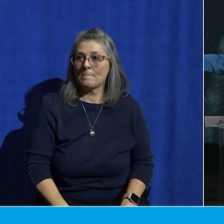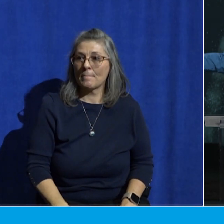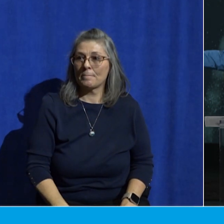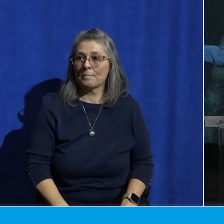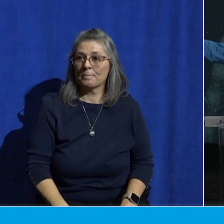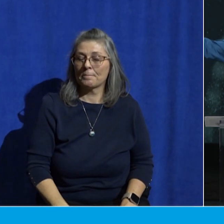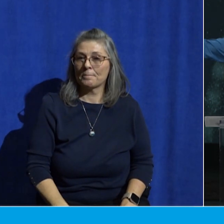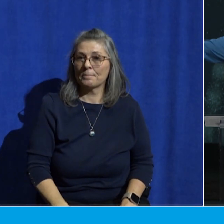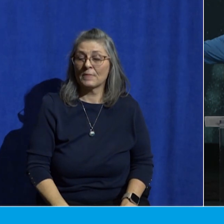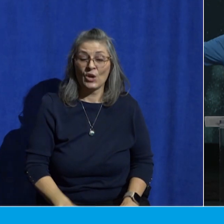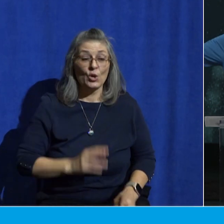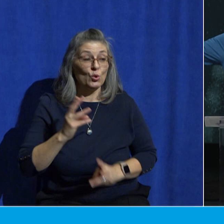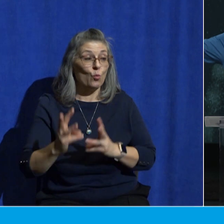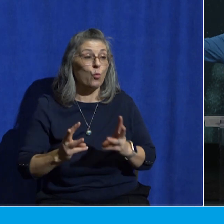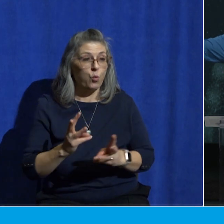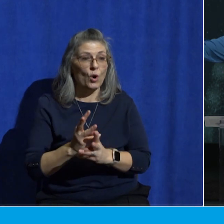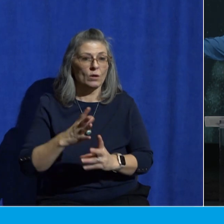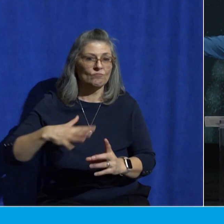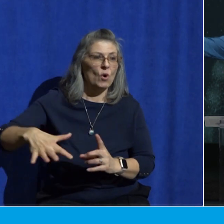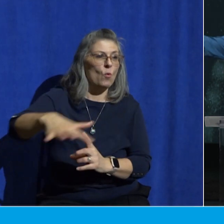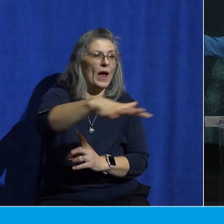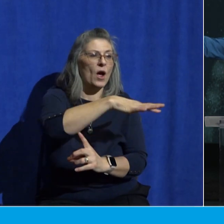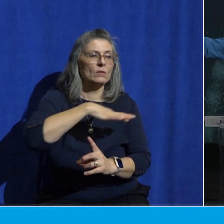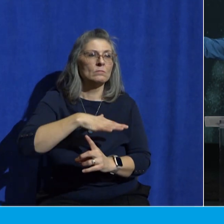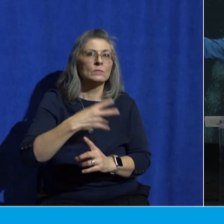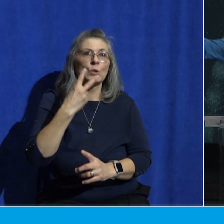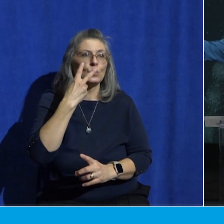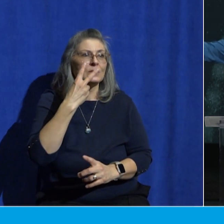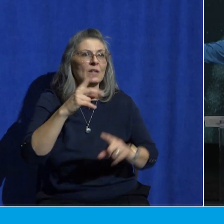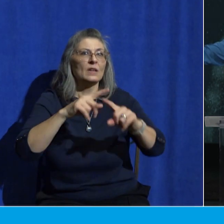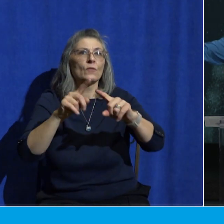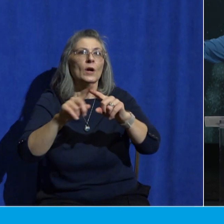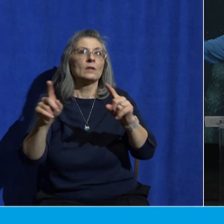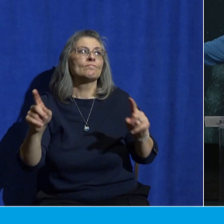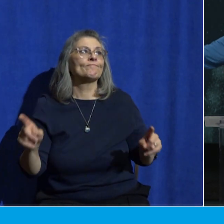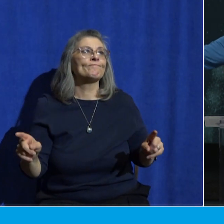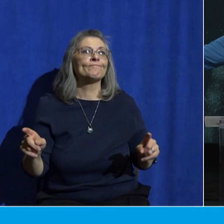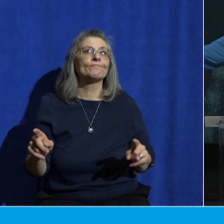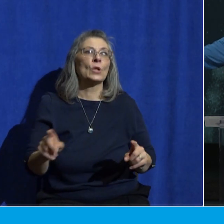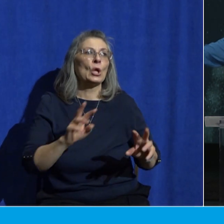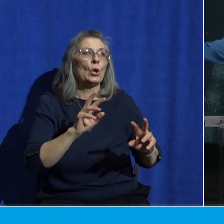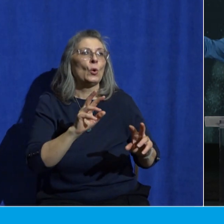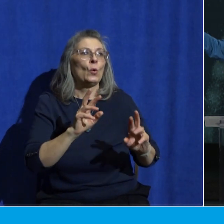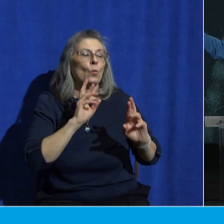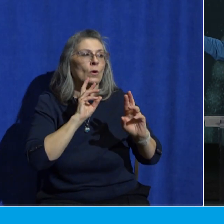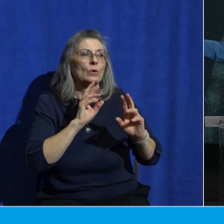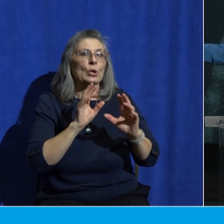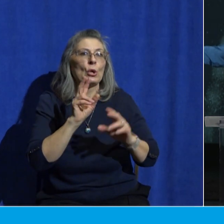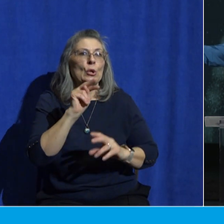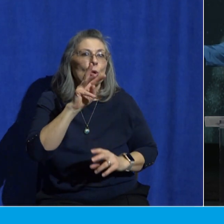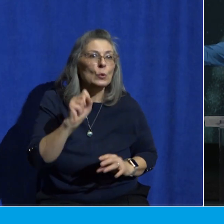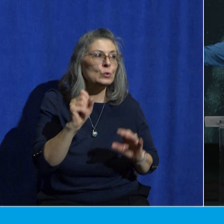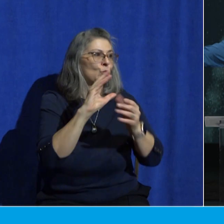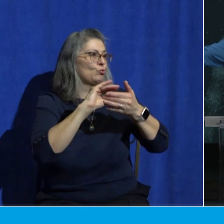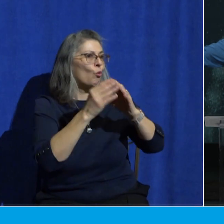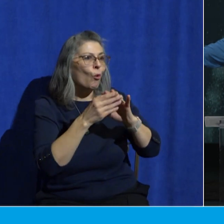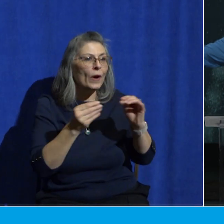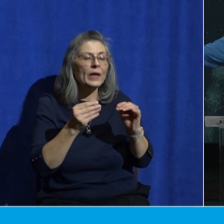In the world around us, just look at the headlines. In the country around us, just look at the